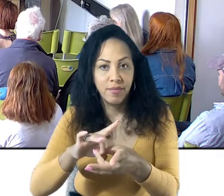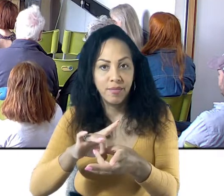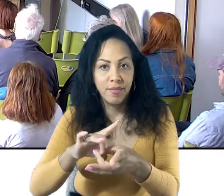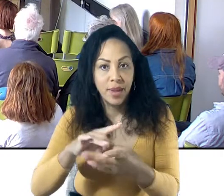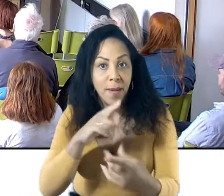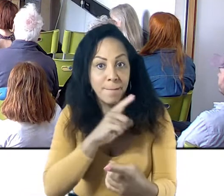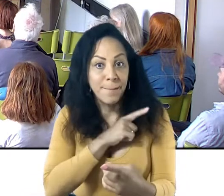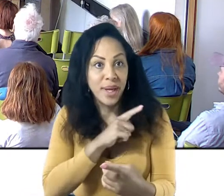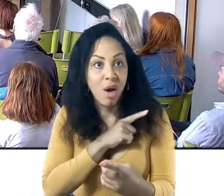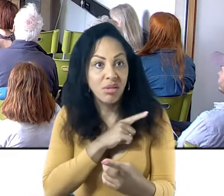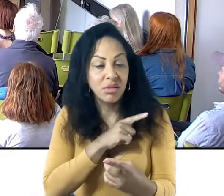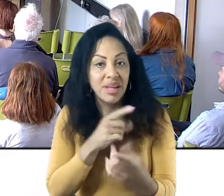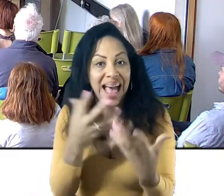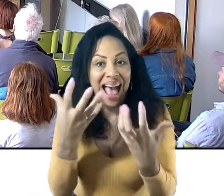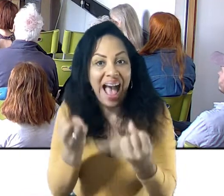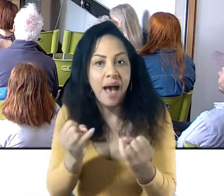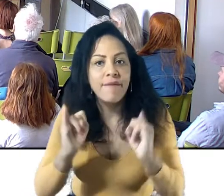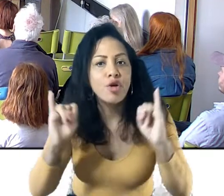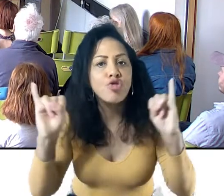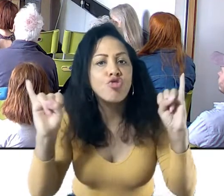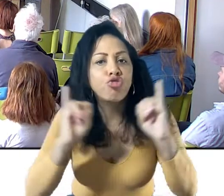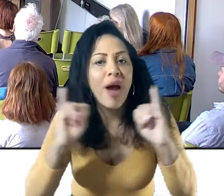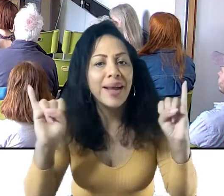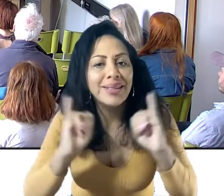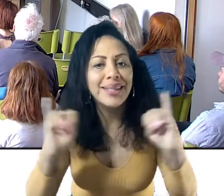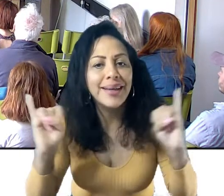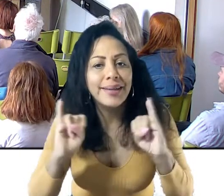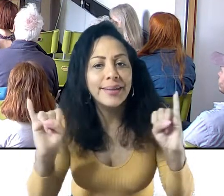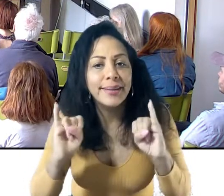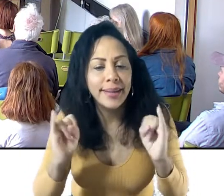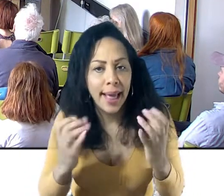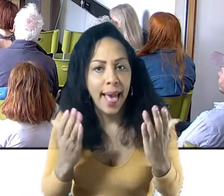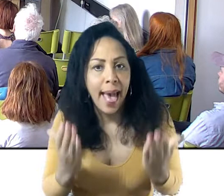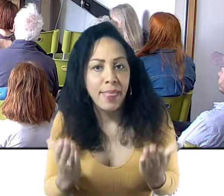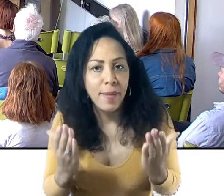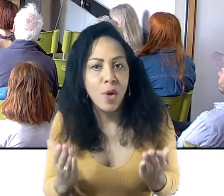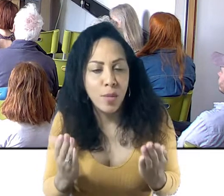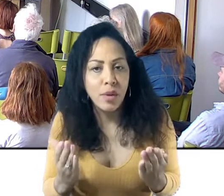like this work is actually really important